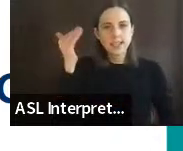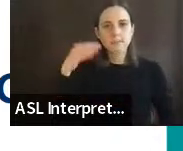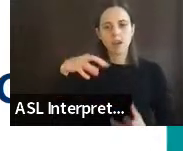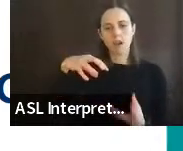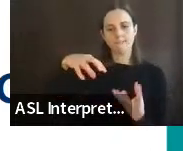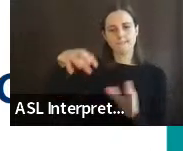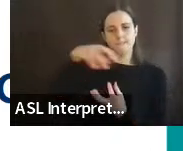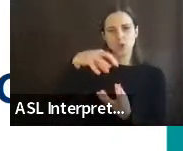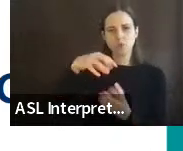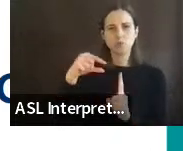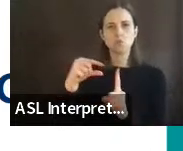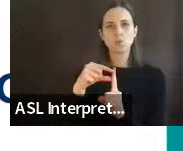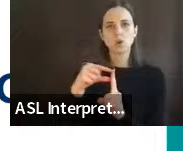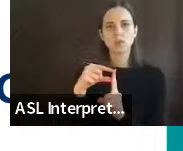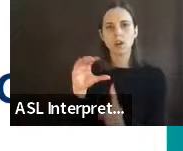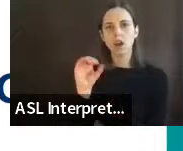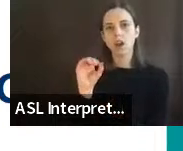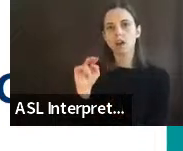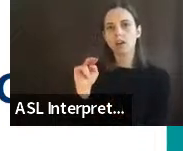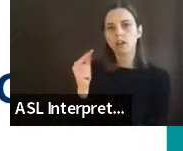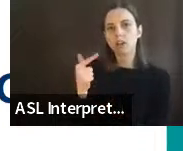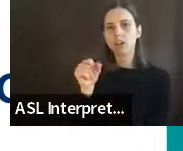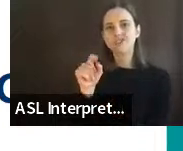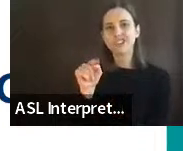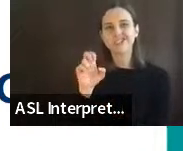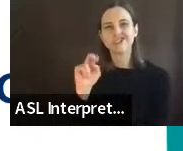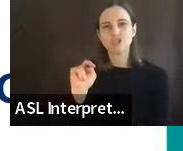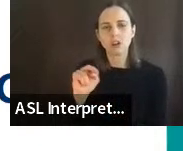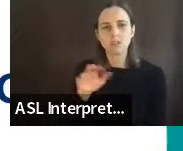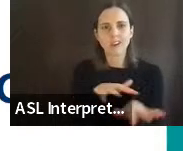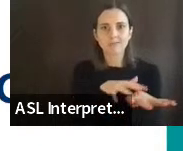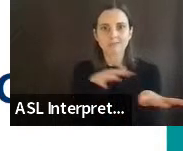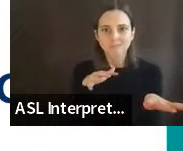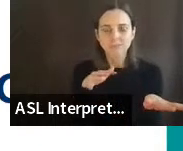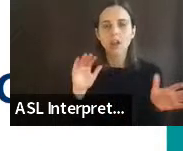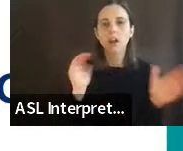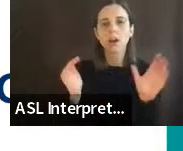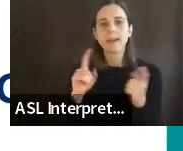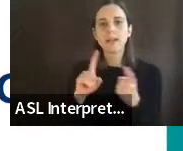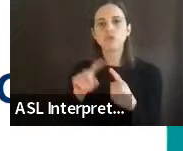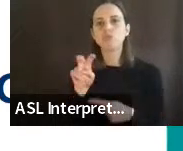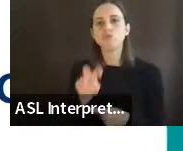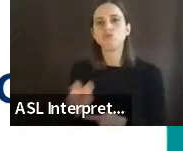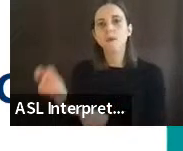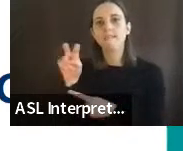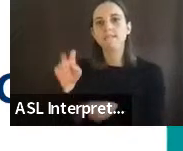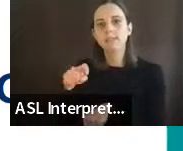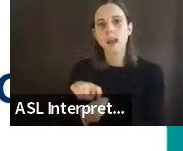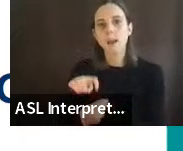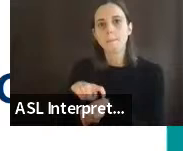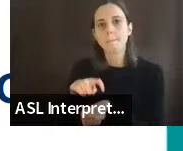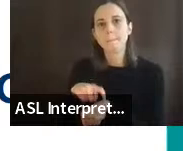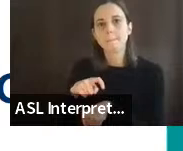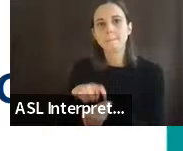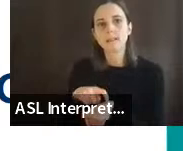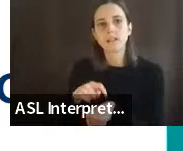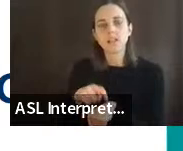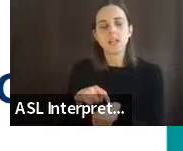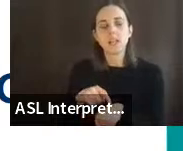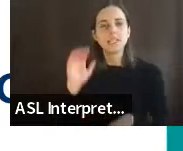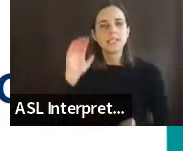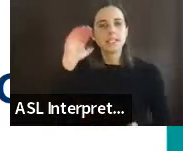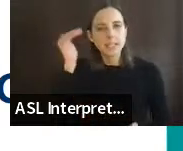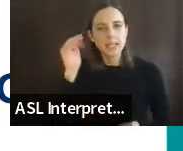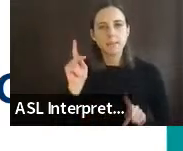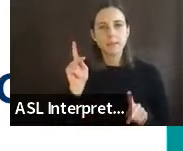congestion versus travel time. And I think most of the people I talk to are equating the two,